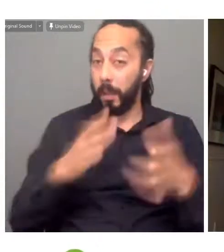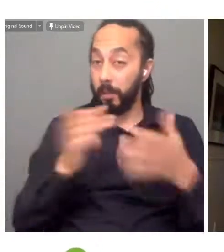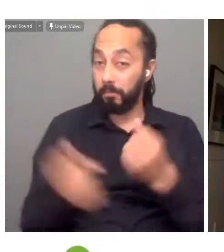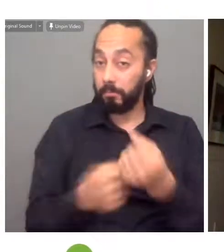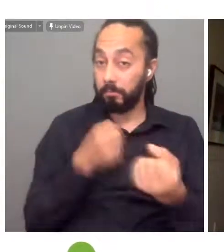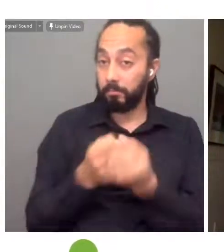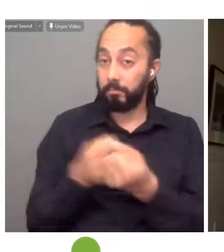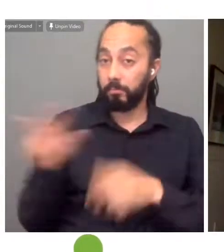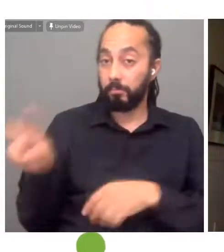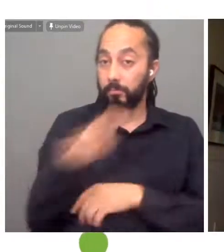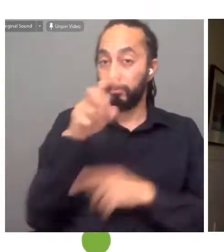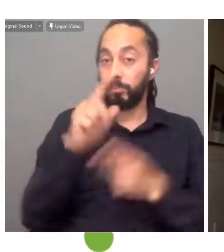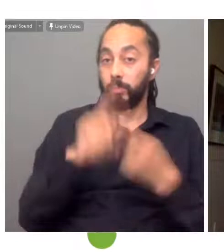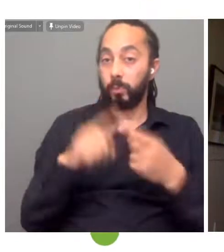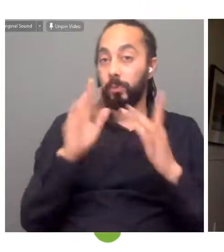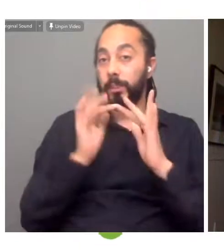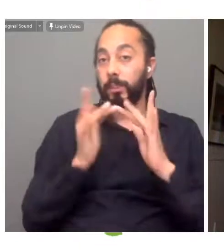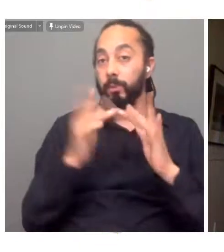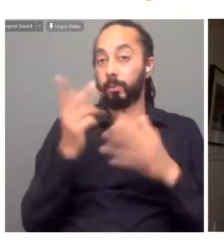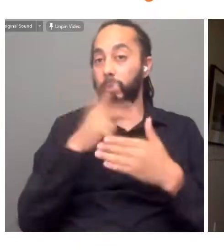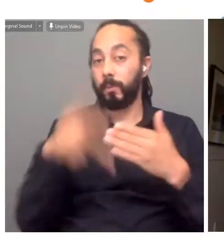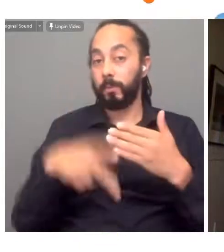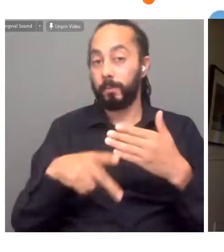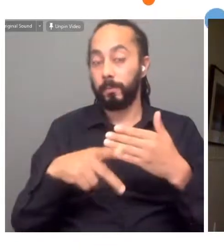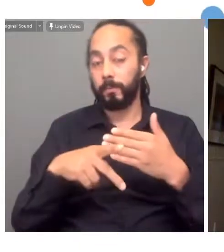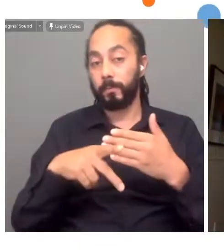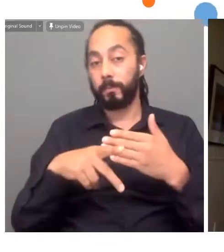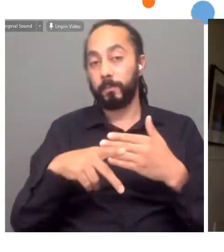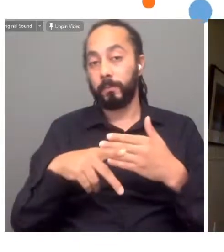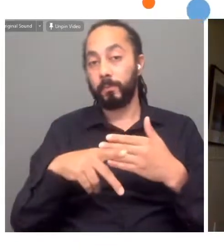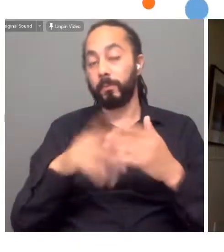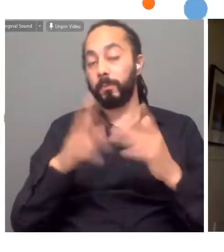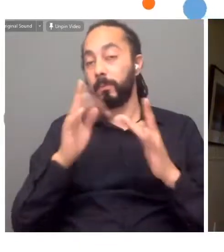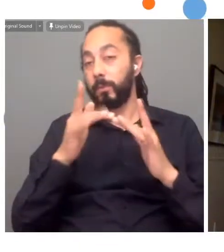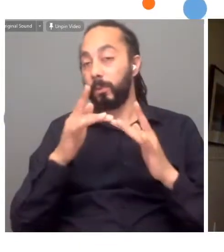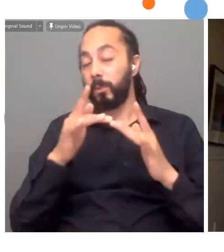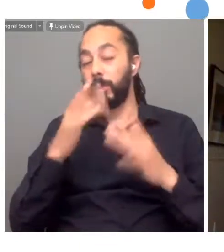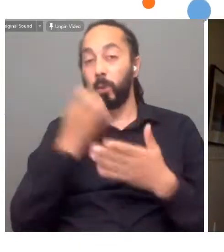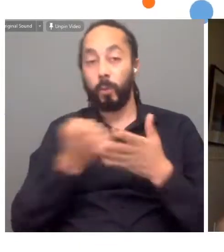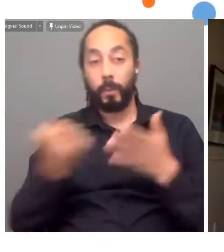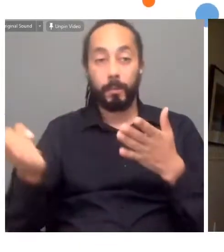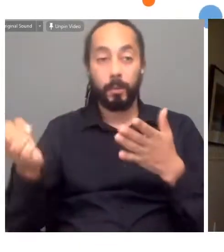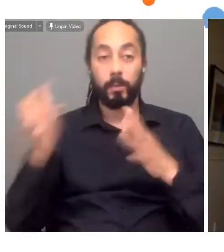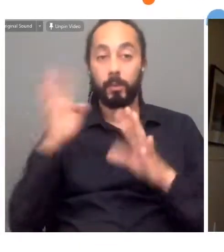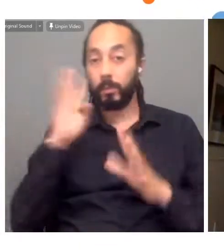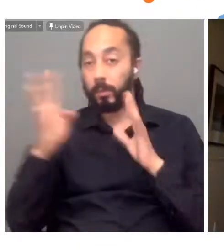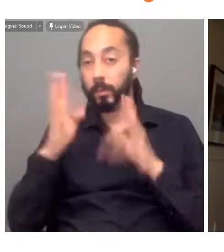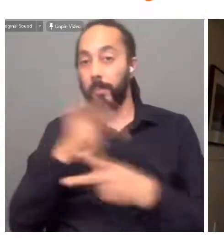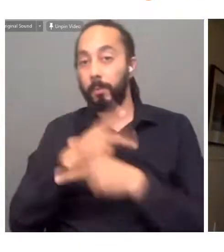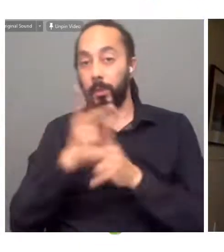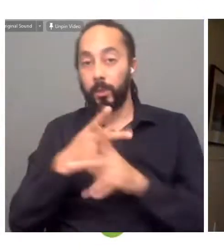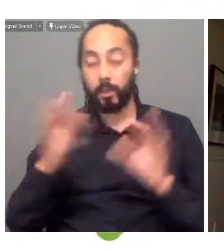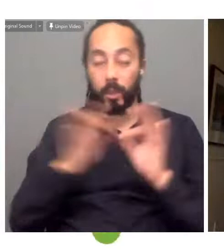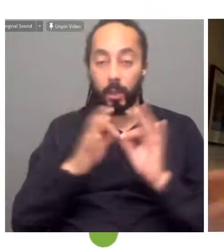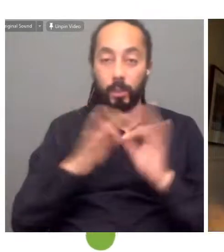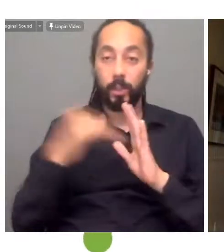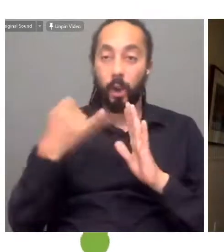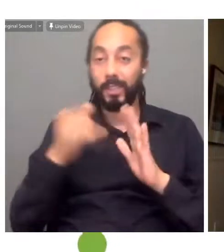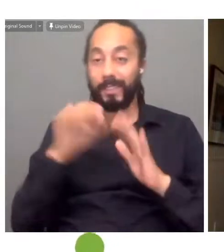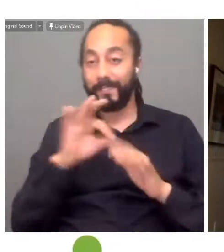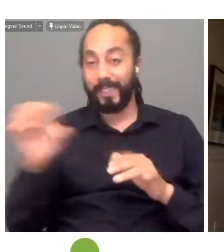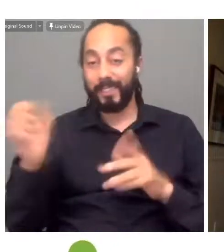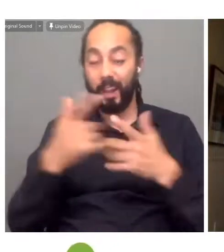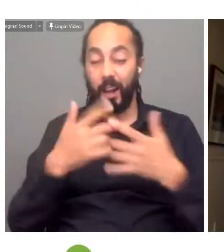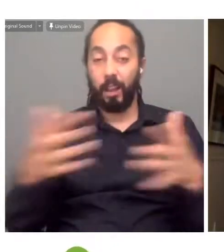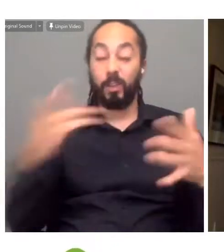digital programming, digital equipment, creation, production costs, marketing costs, artist fees, all, it's a whole